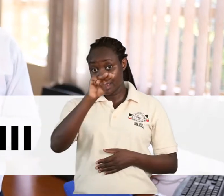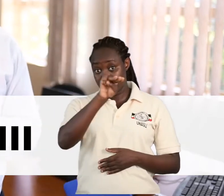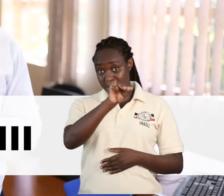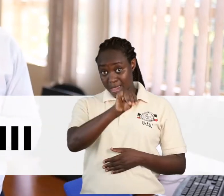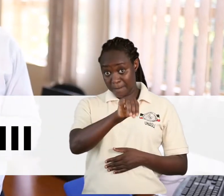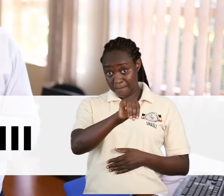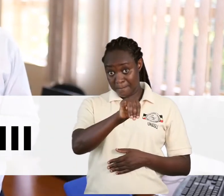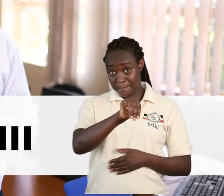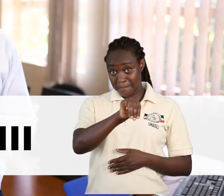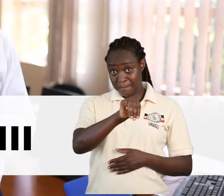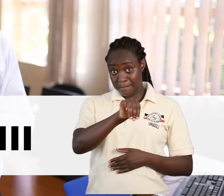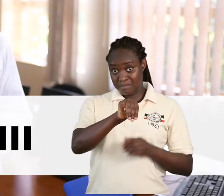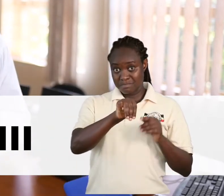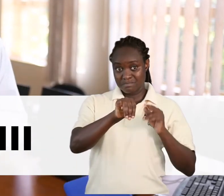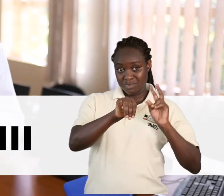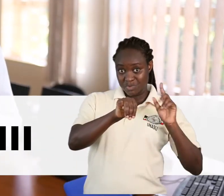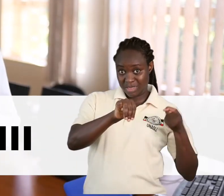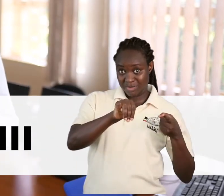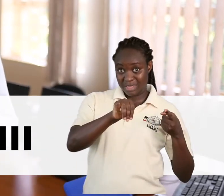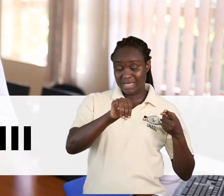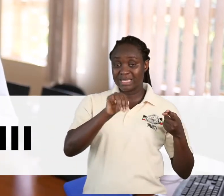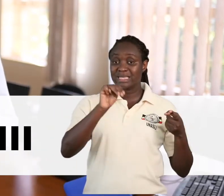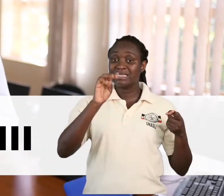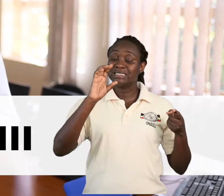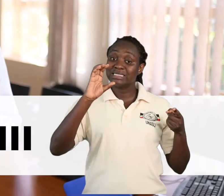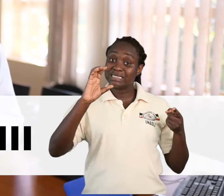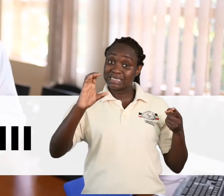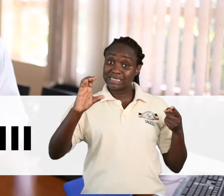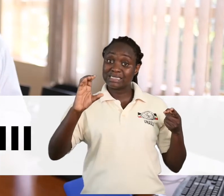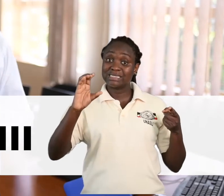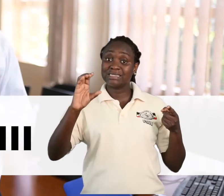M, that's 1,000, C,